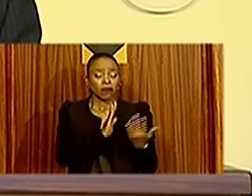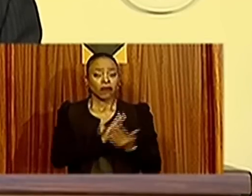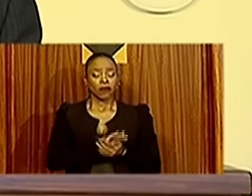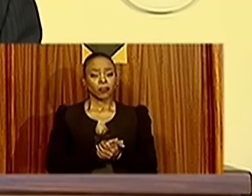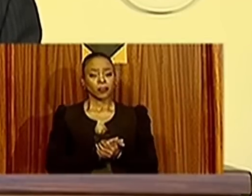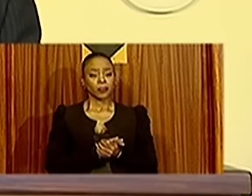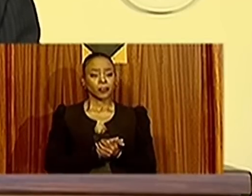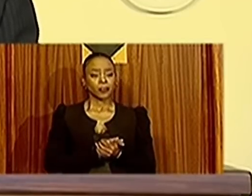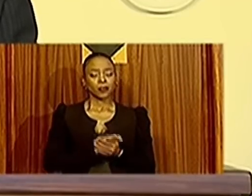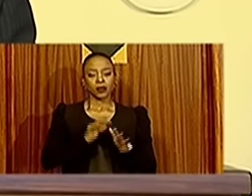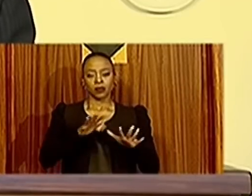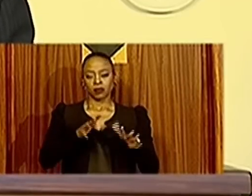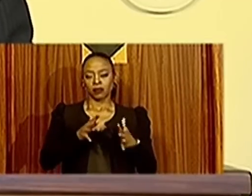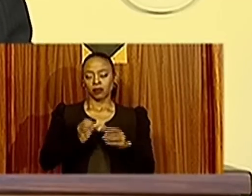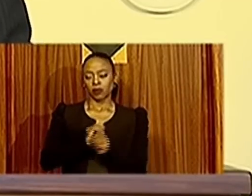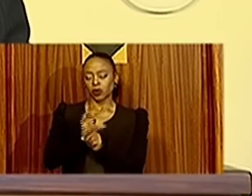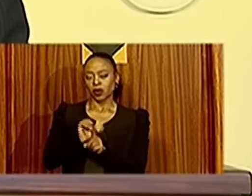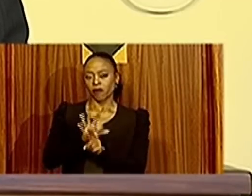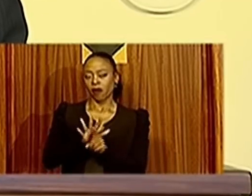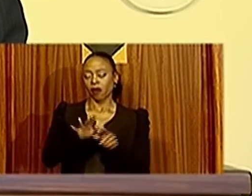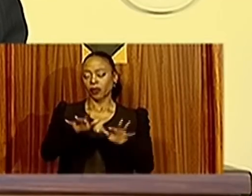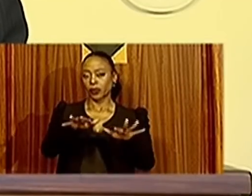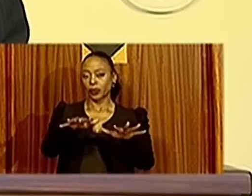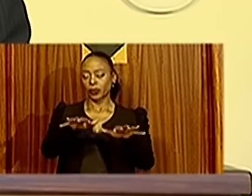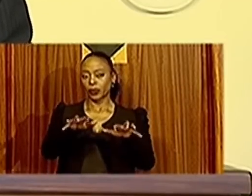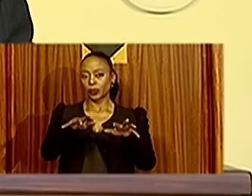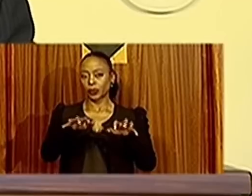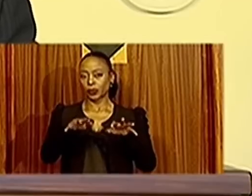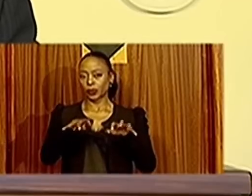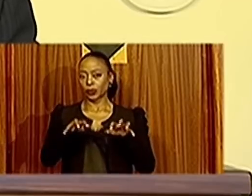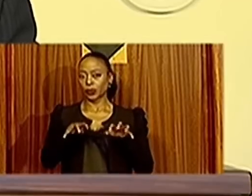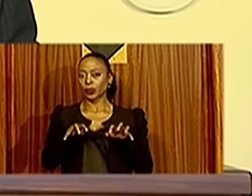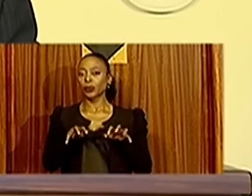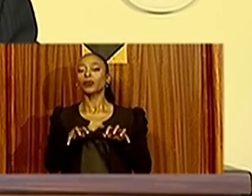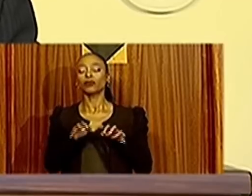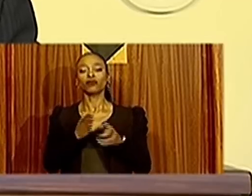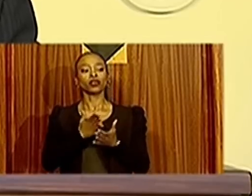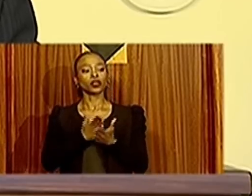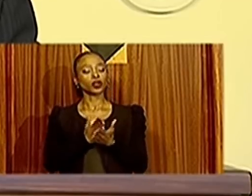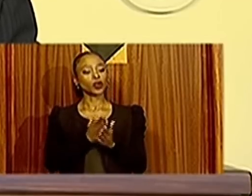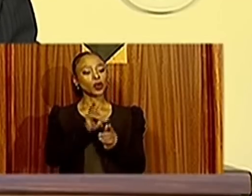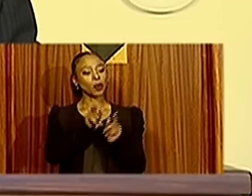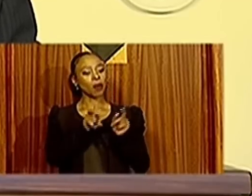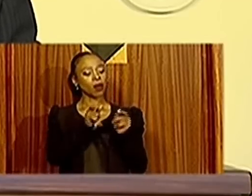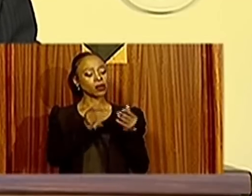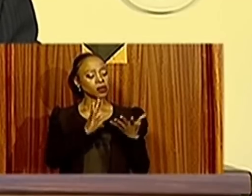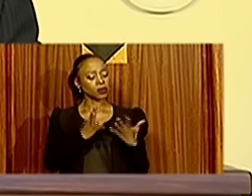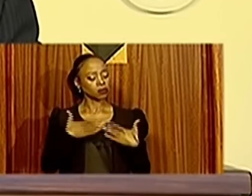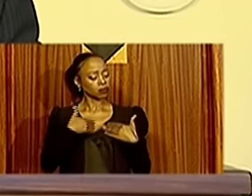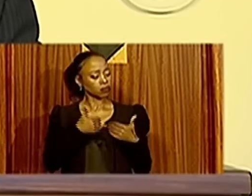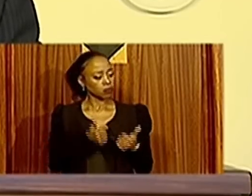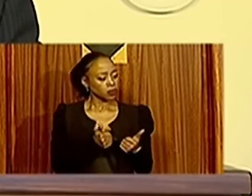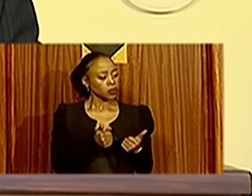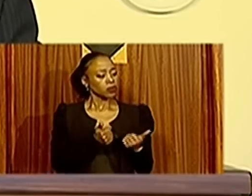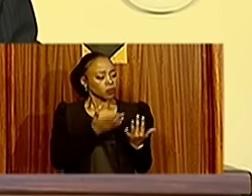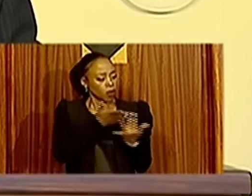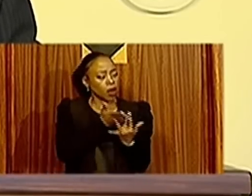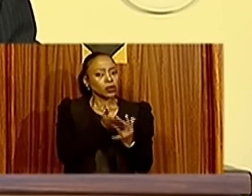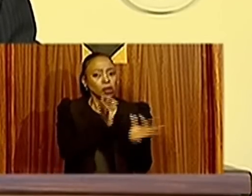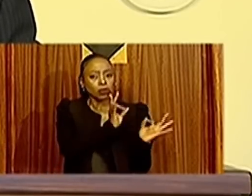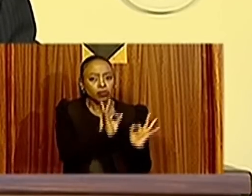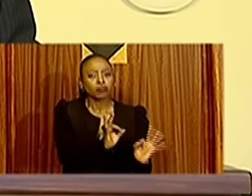We lowered the rate of infection and ensured that every person received the care that they